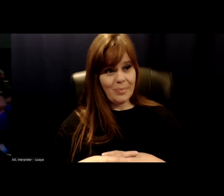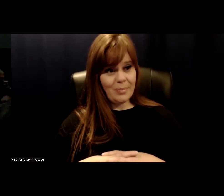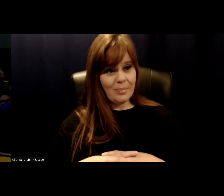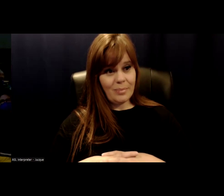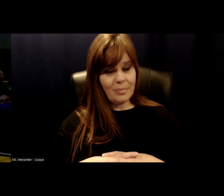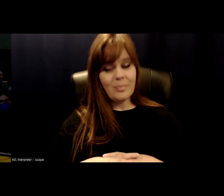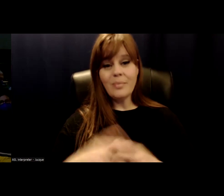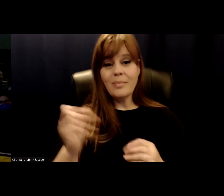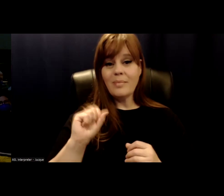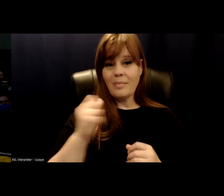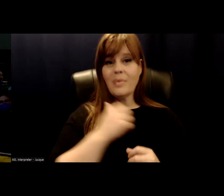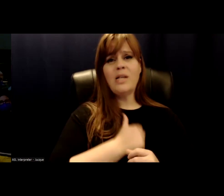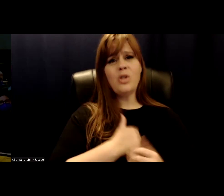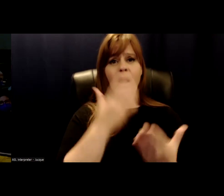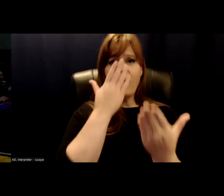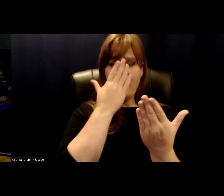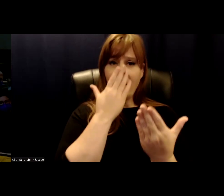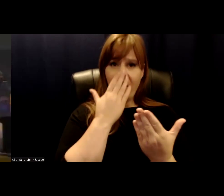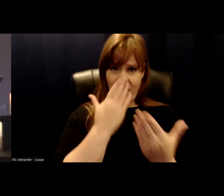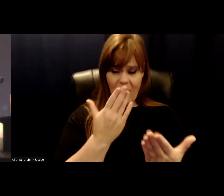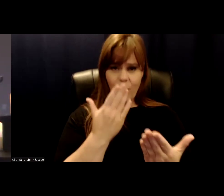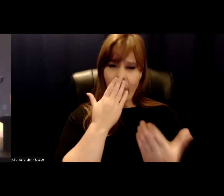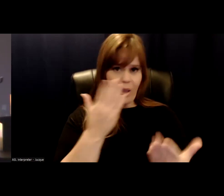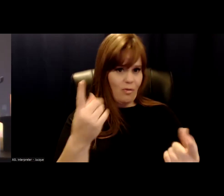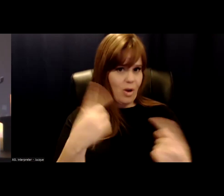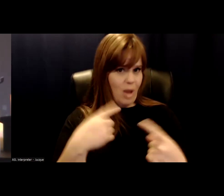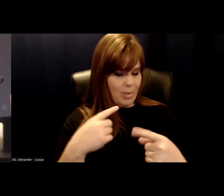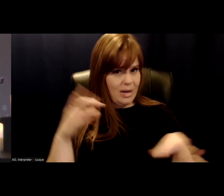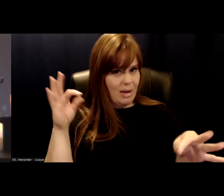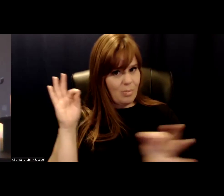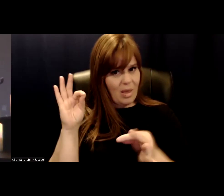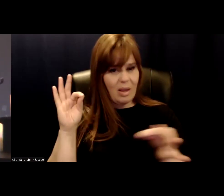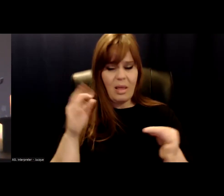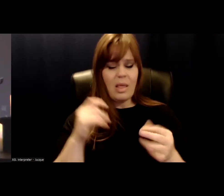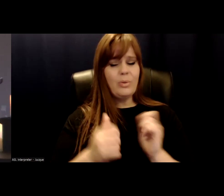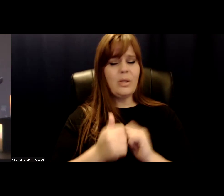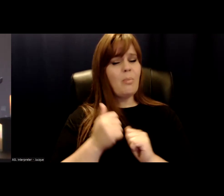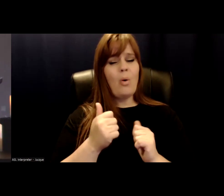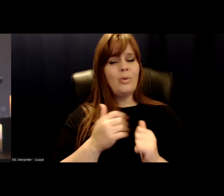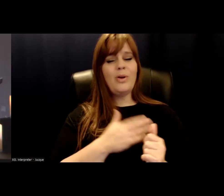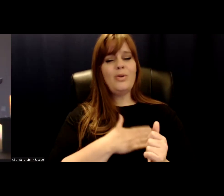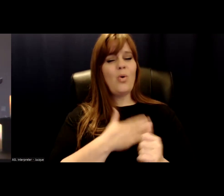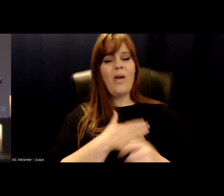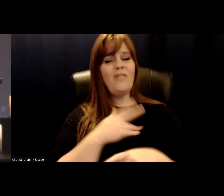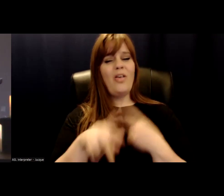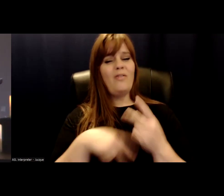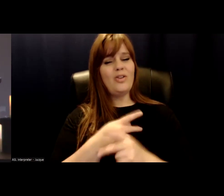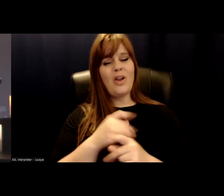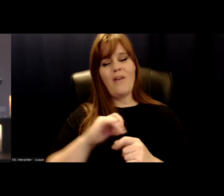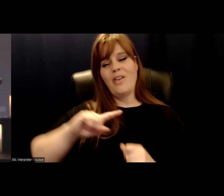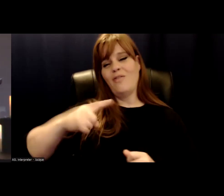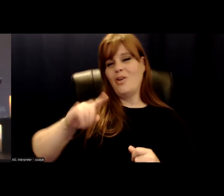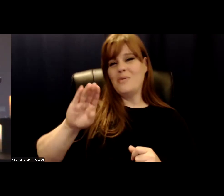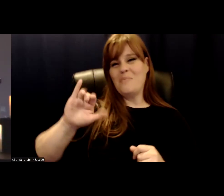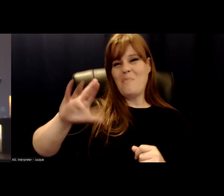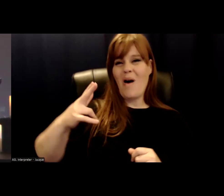Yes, sorry. Thank you. Thank you for coming and playing. And I must say that was the most joyful version of the first Bach cello suite beginning